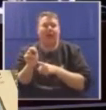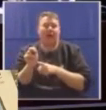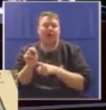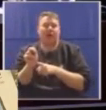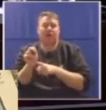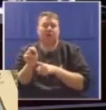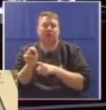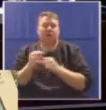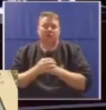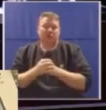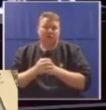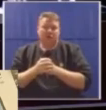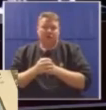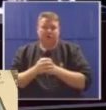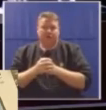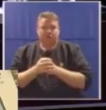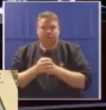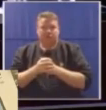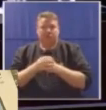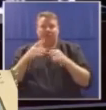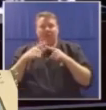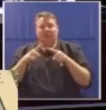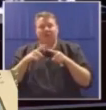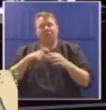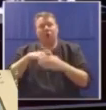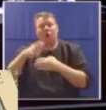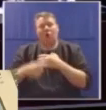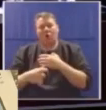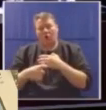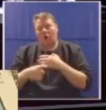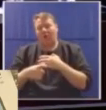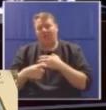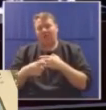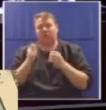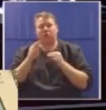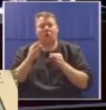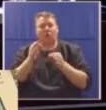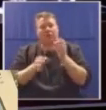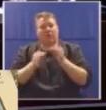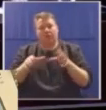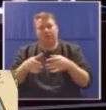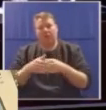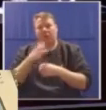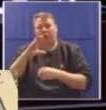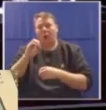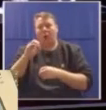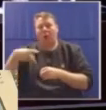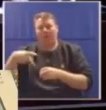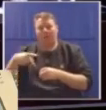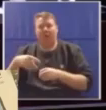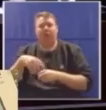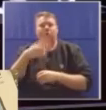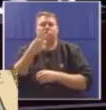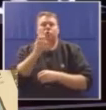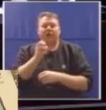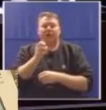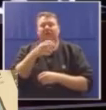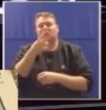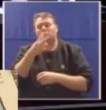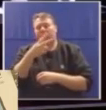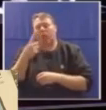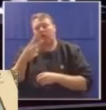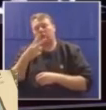culminating in the various Conference of Parties, COPs, started with COP 20, 21, 26, and all